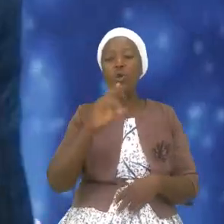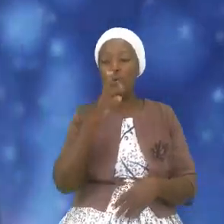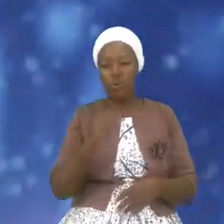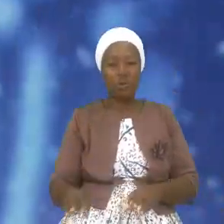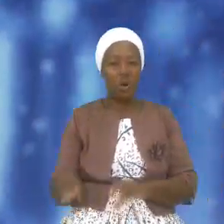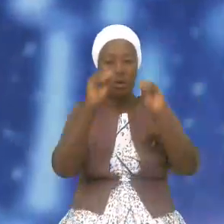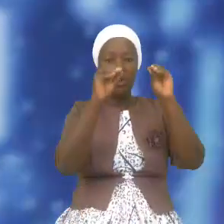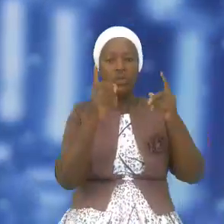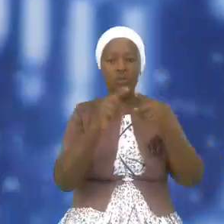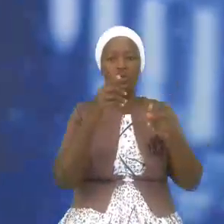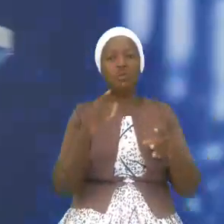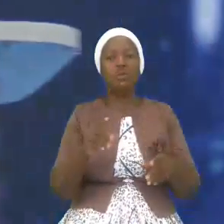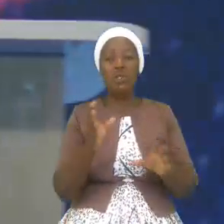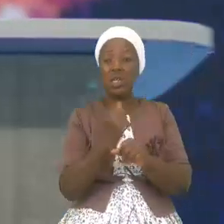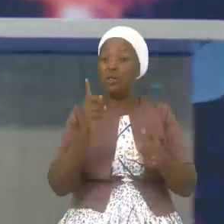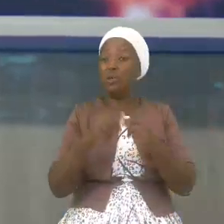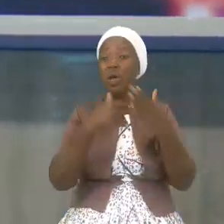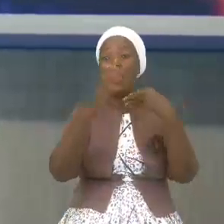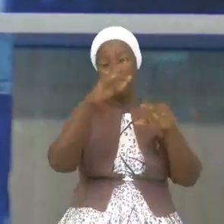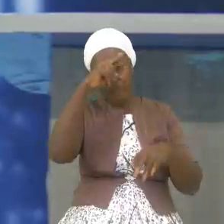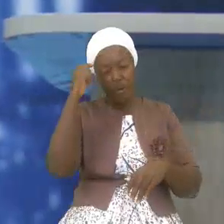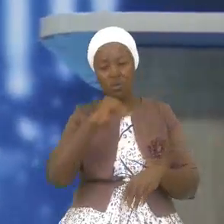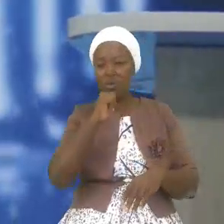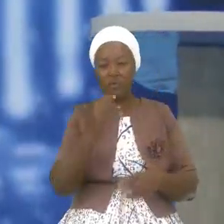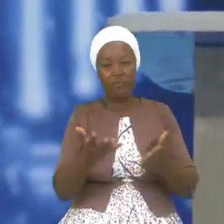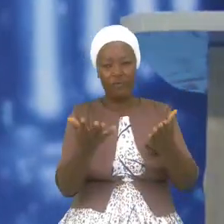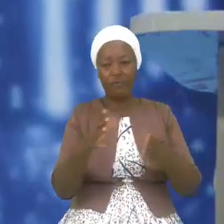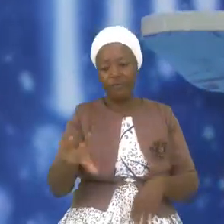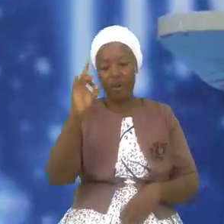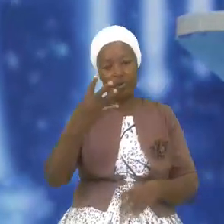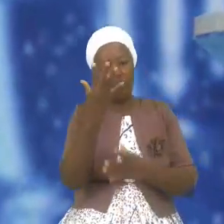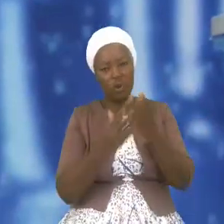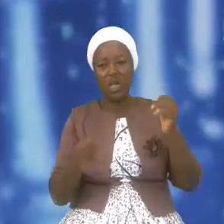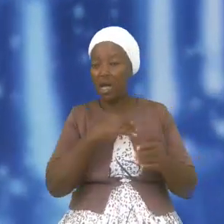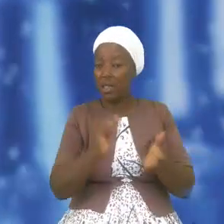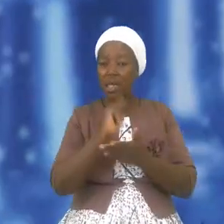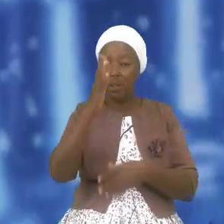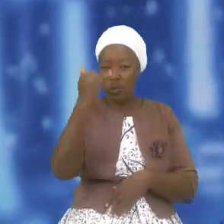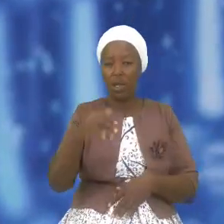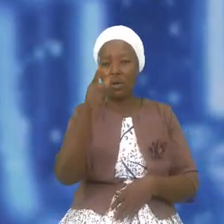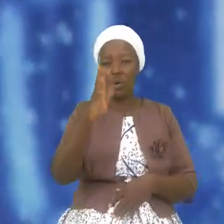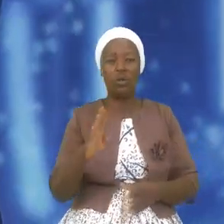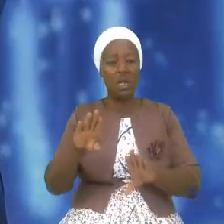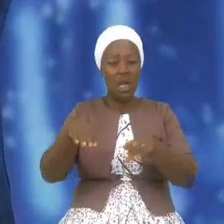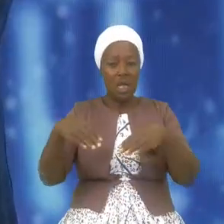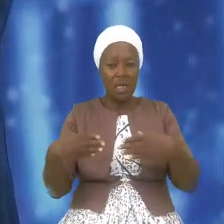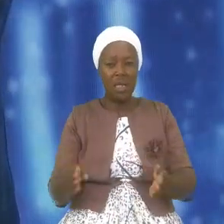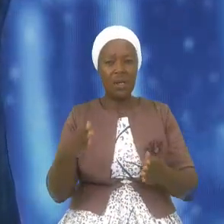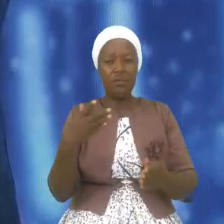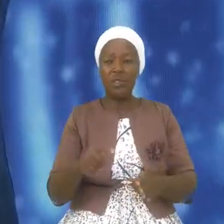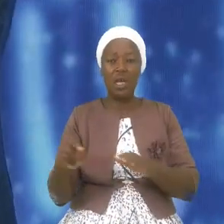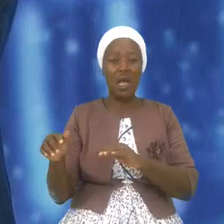And that's why God gave the ark of salvation unto Noah, because he